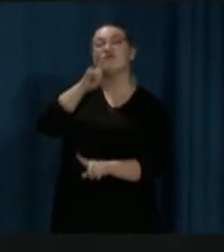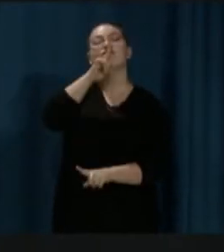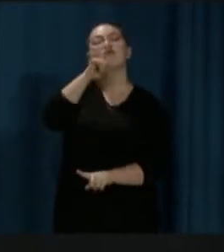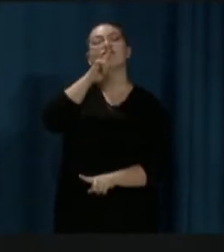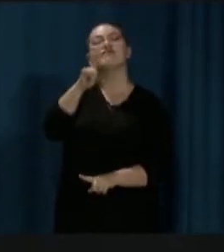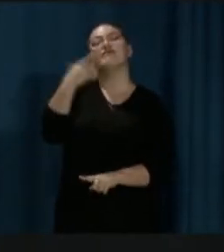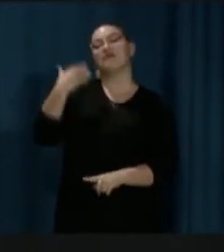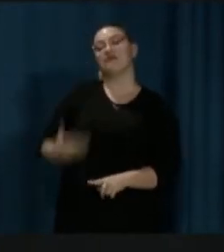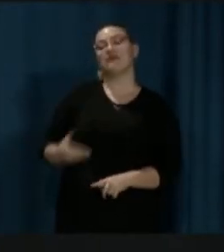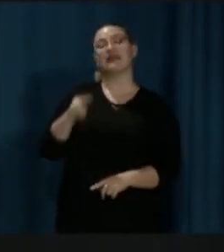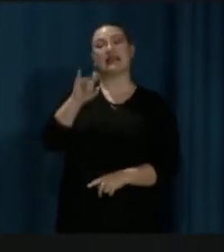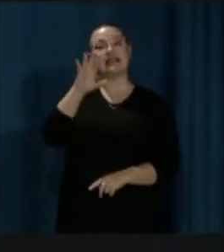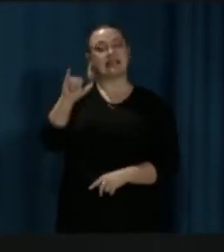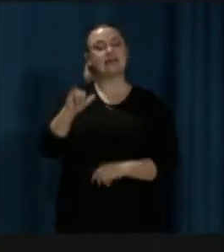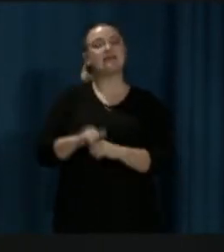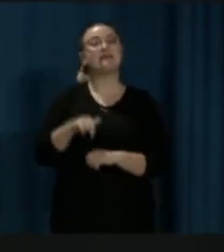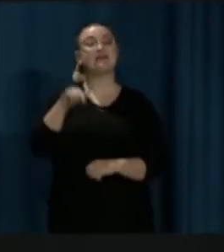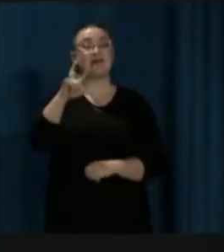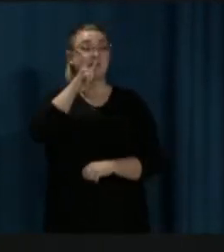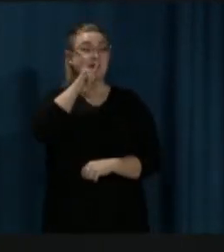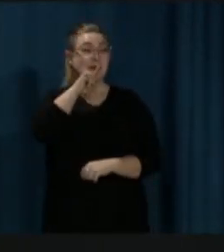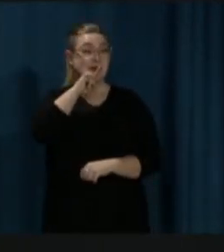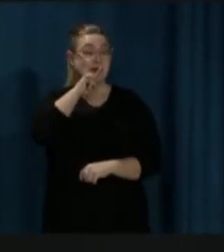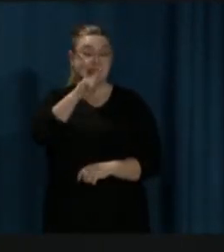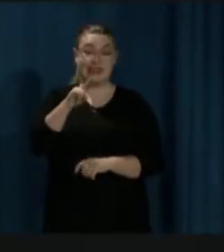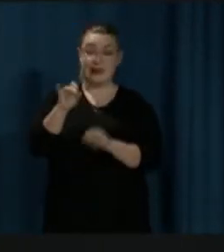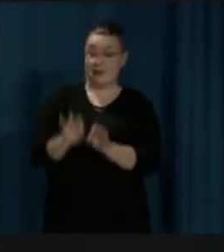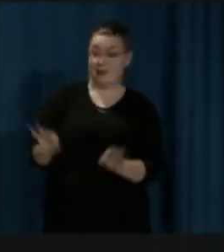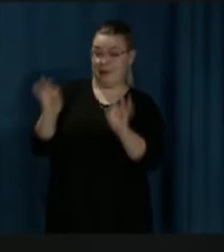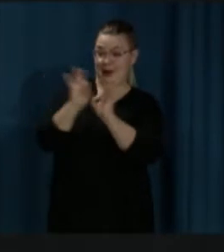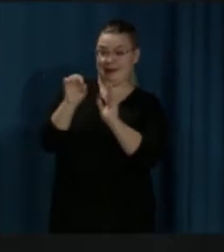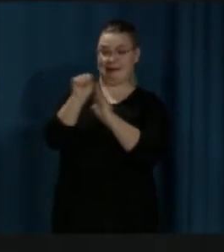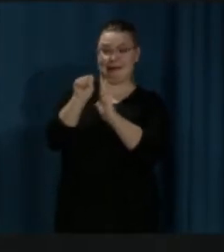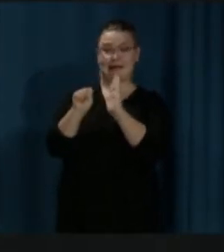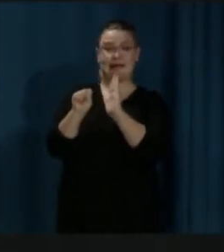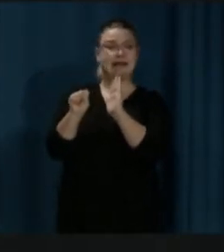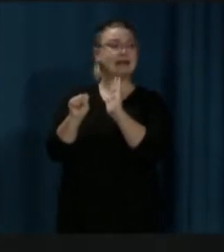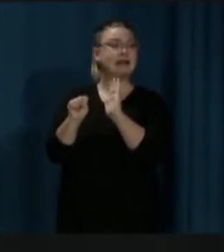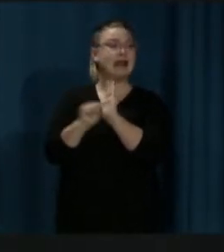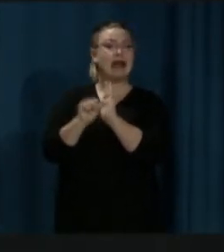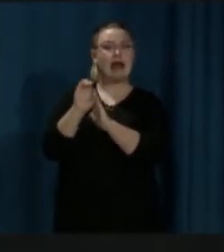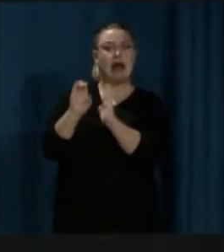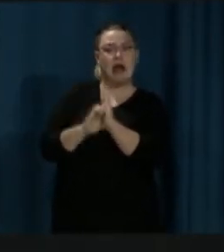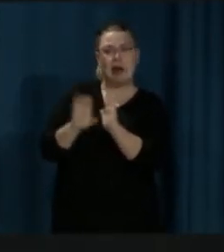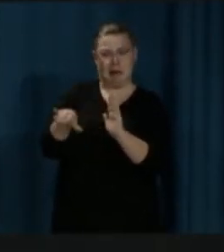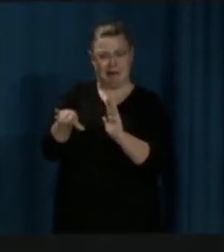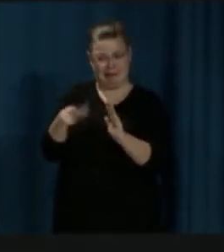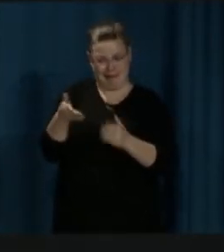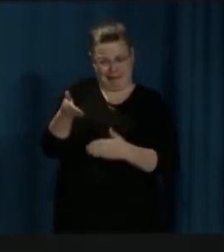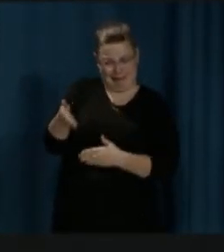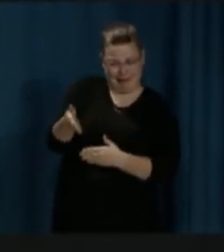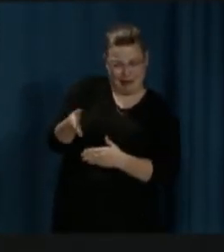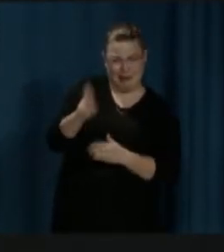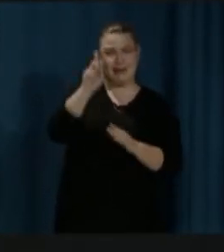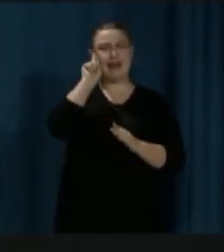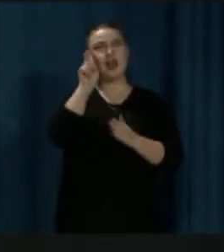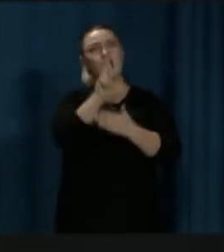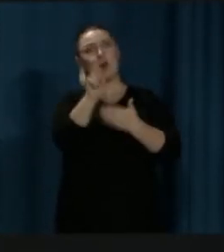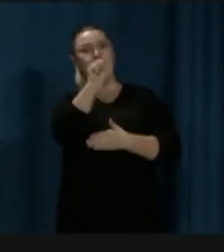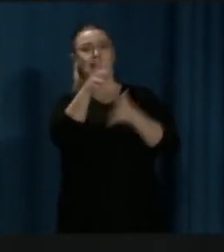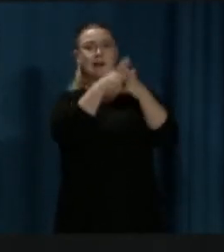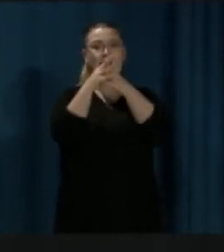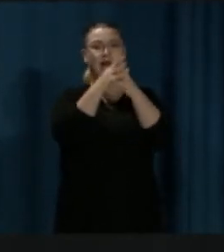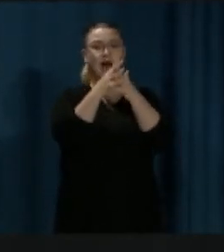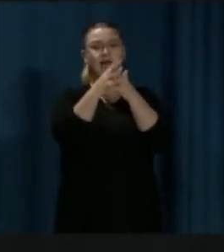are pretty important. We don't think about, many people don't know they exist because they think we have the U.S. Constitution, but each state has its own